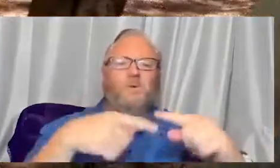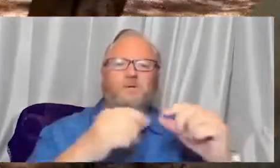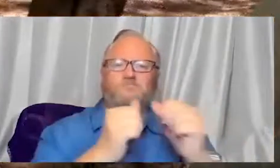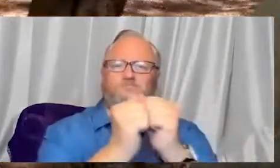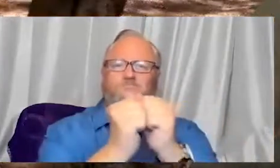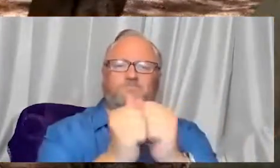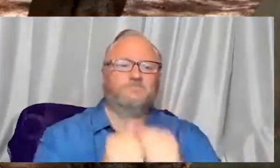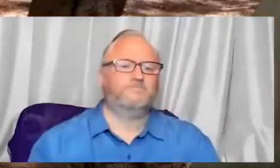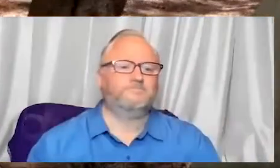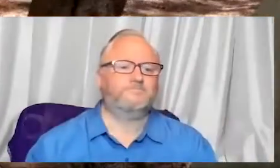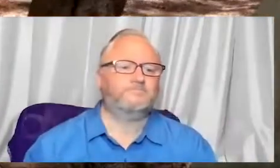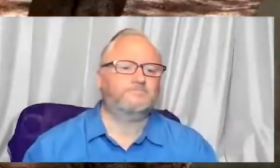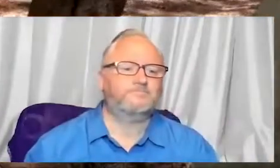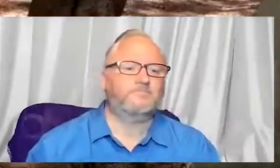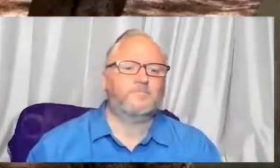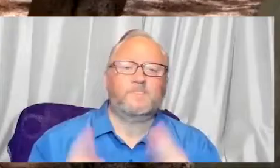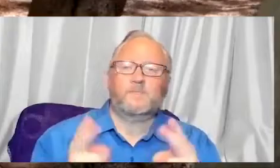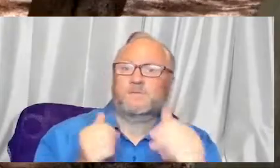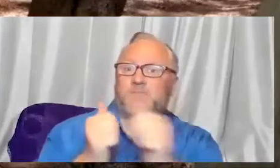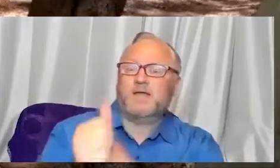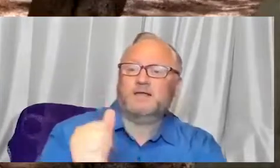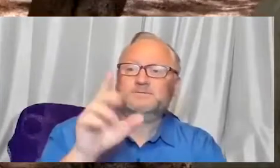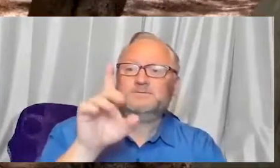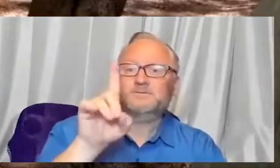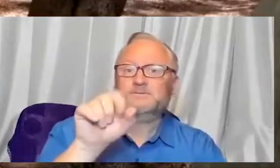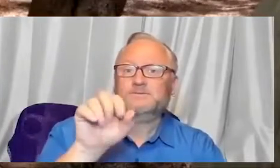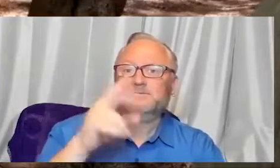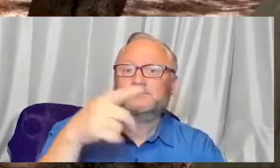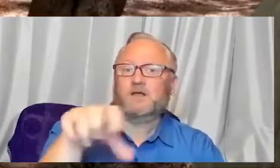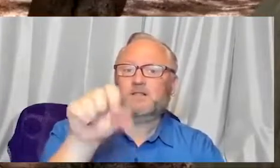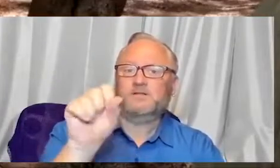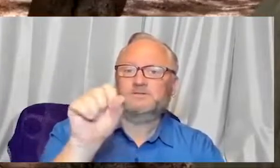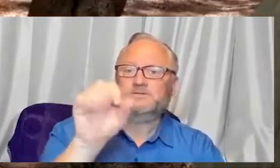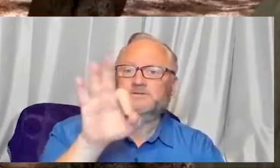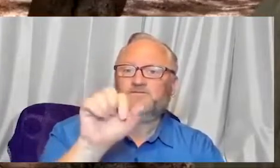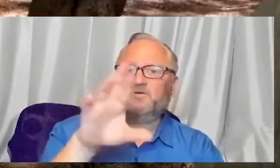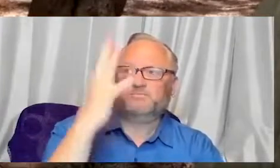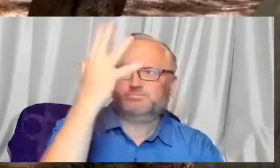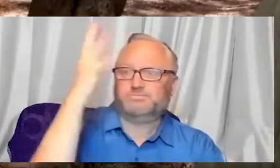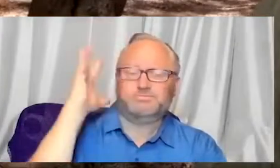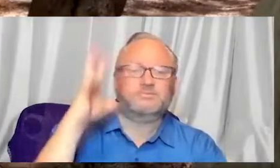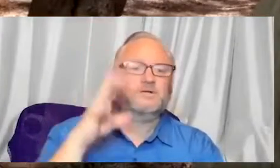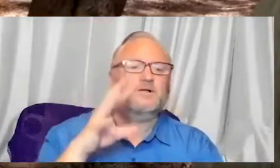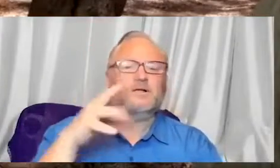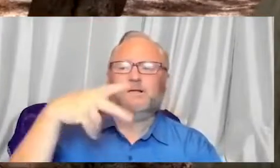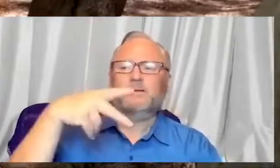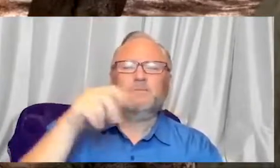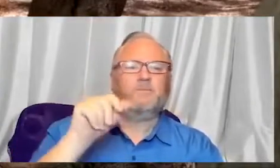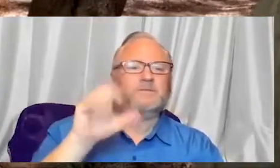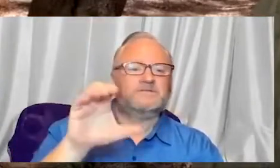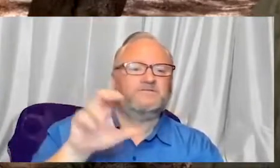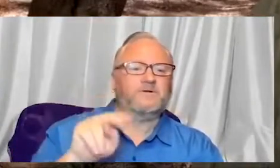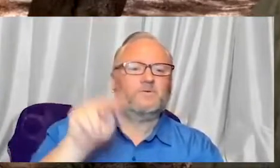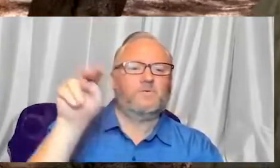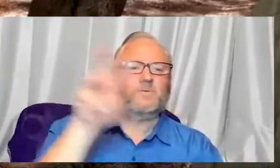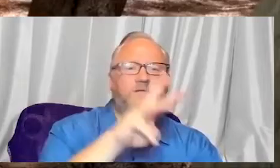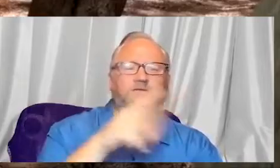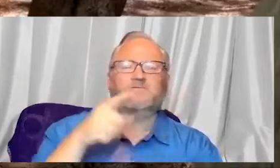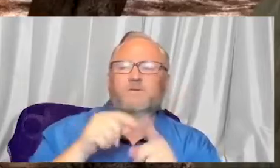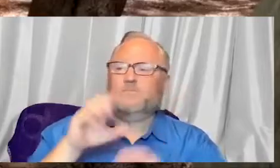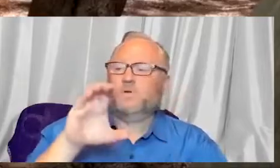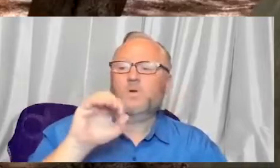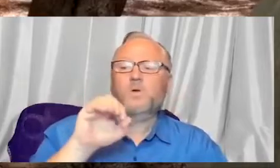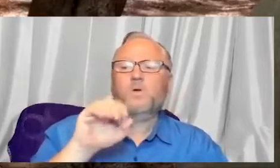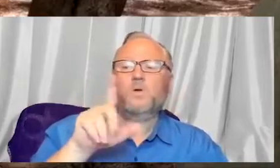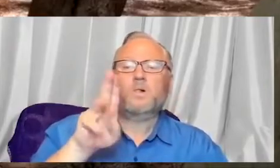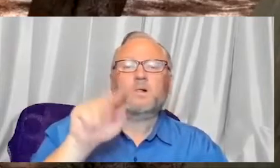Brushing past Douglas fir and glacial boulders, the Pacific Northwest flows out of the Columbia River as the volcanoes